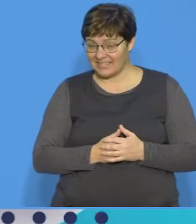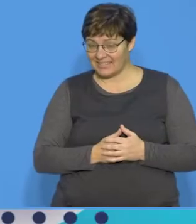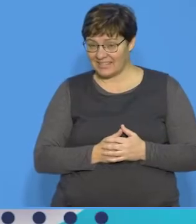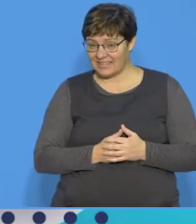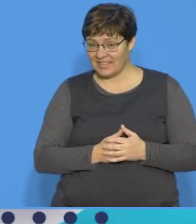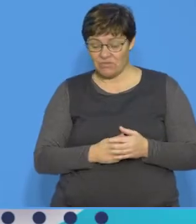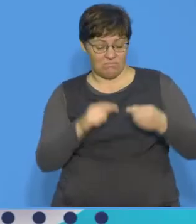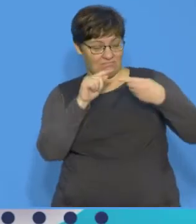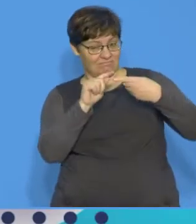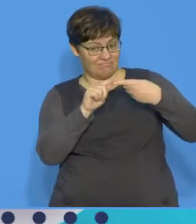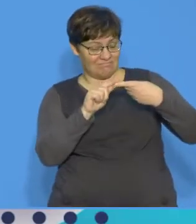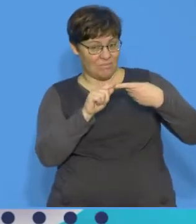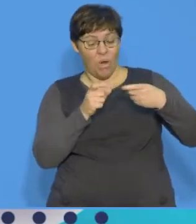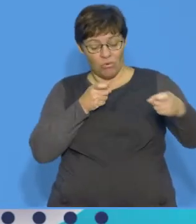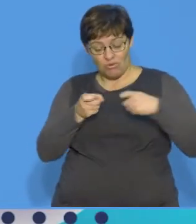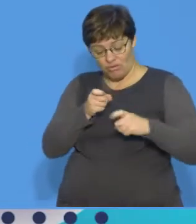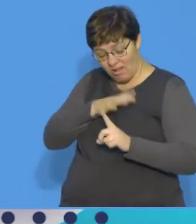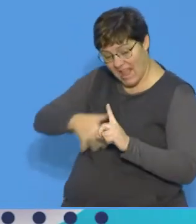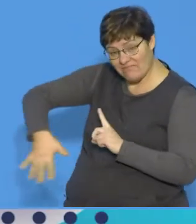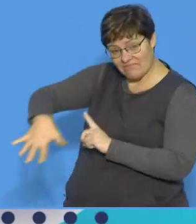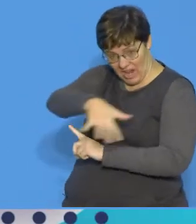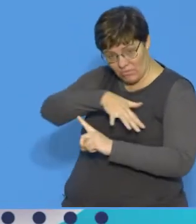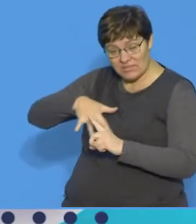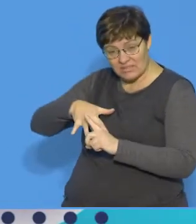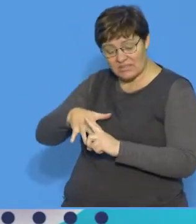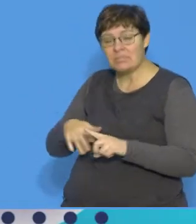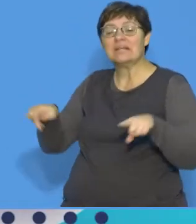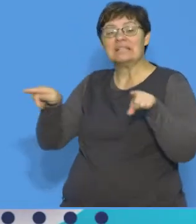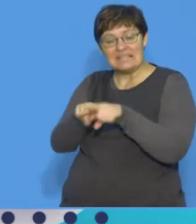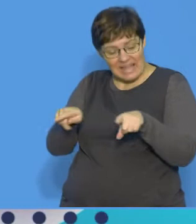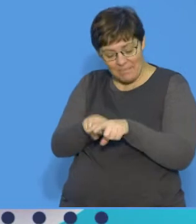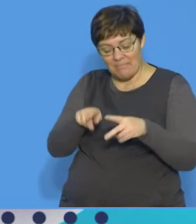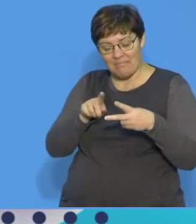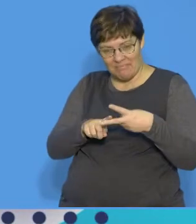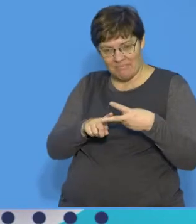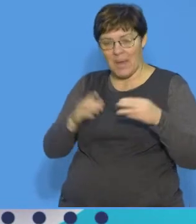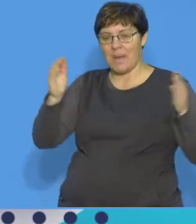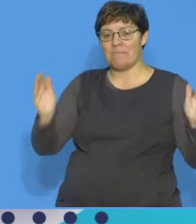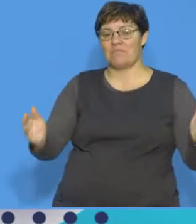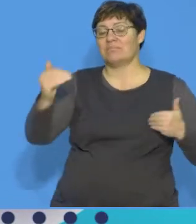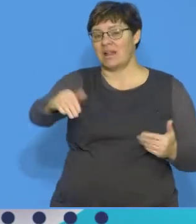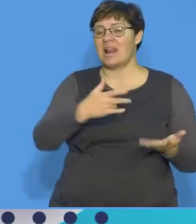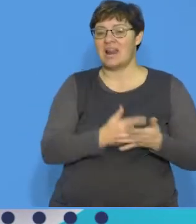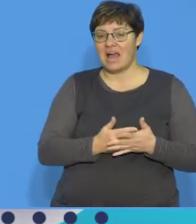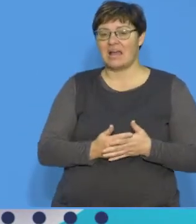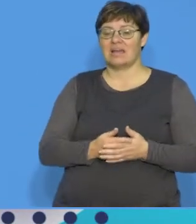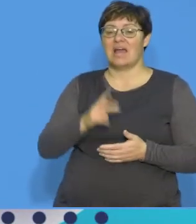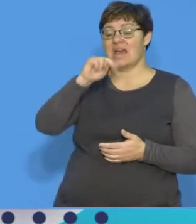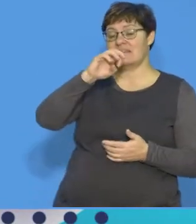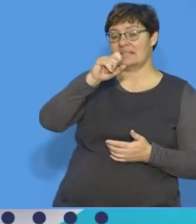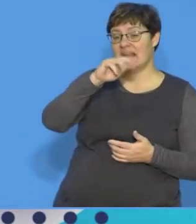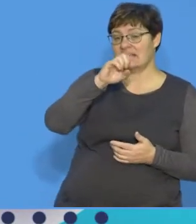that we control the environment, we're now controlling parameters such as natality